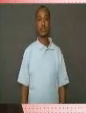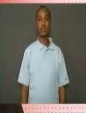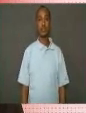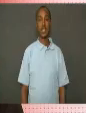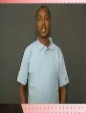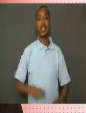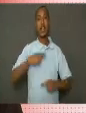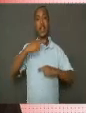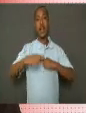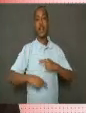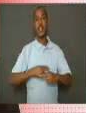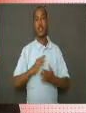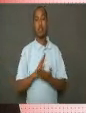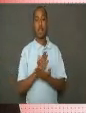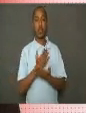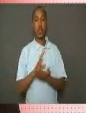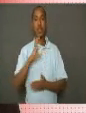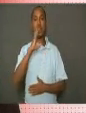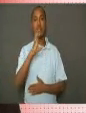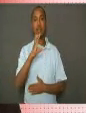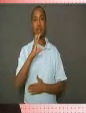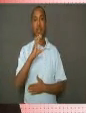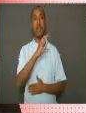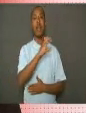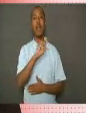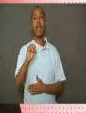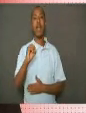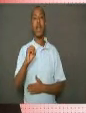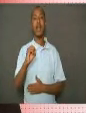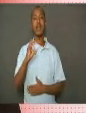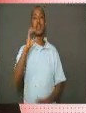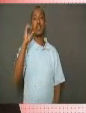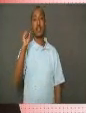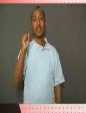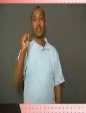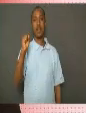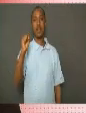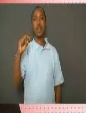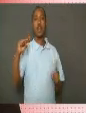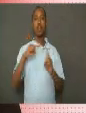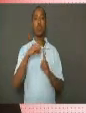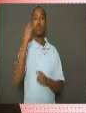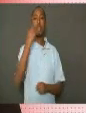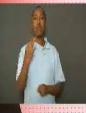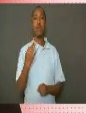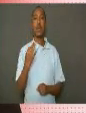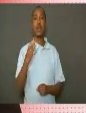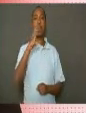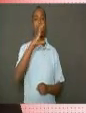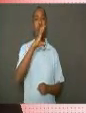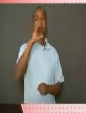The reaction between carbon and sulfur to form